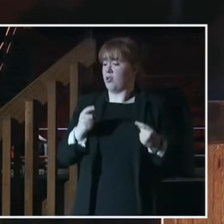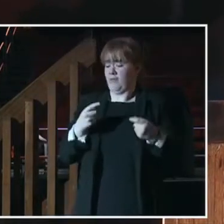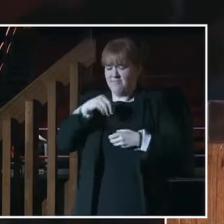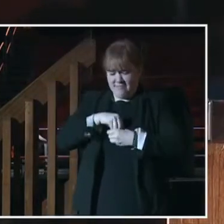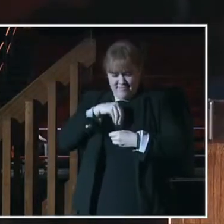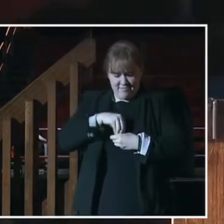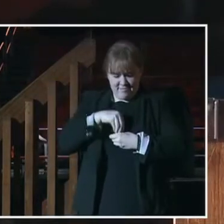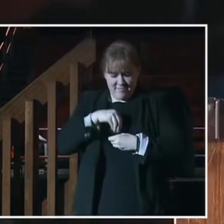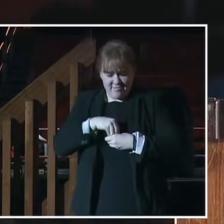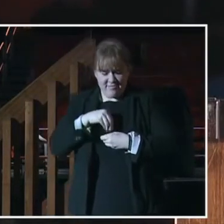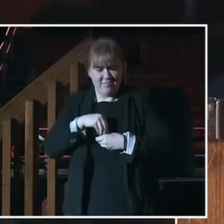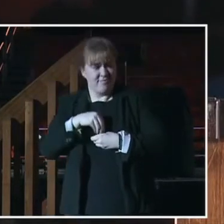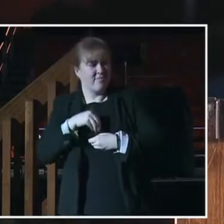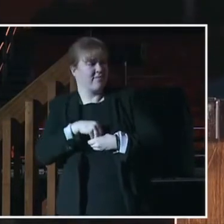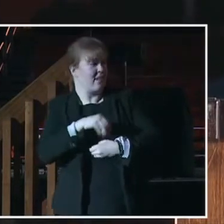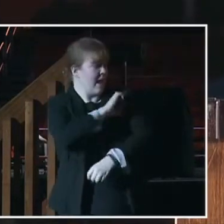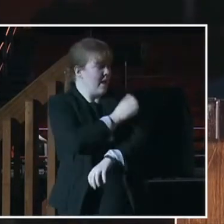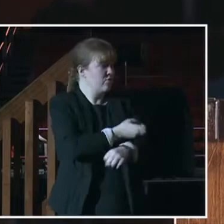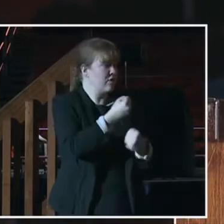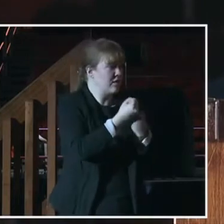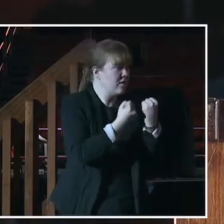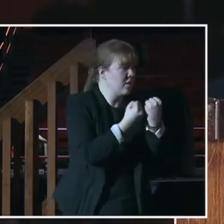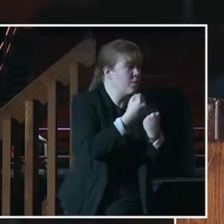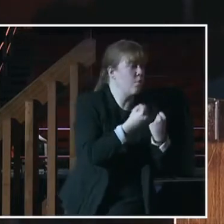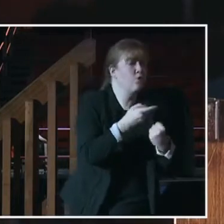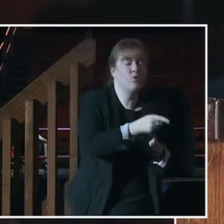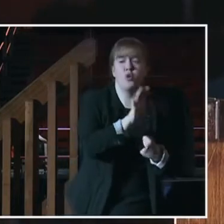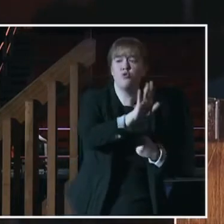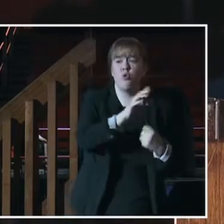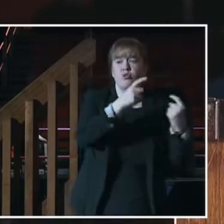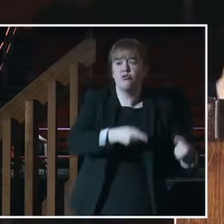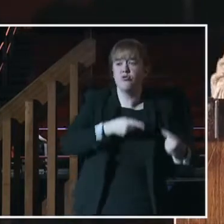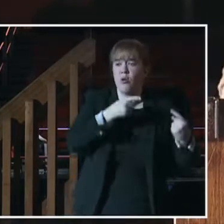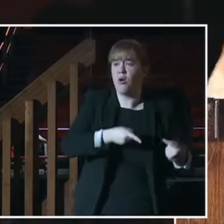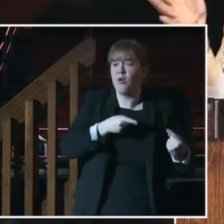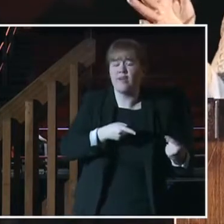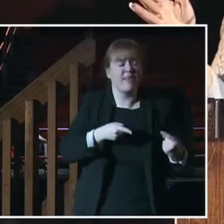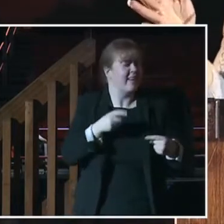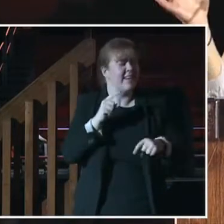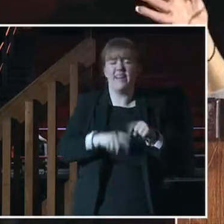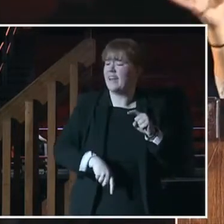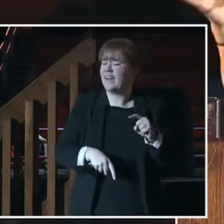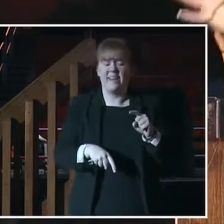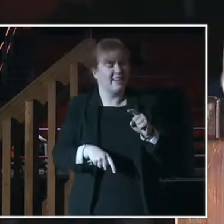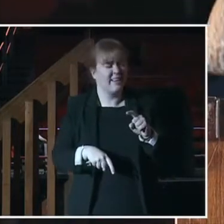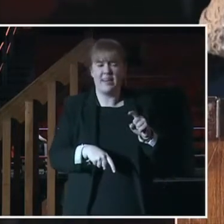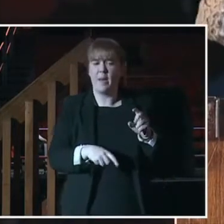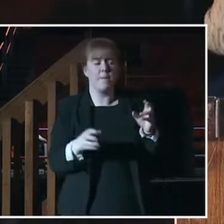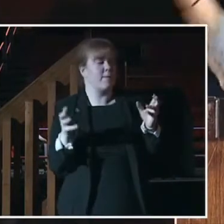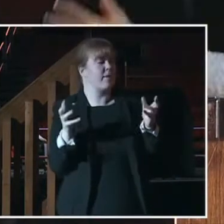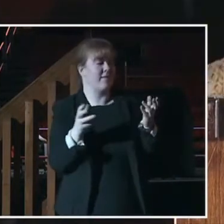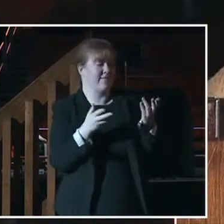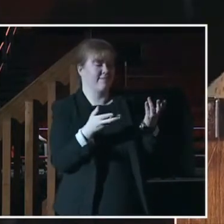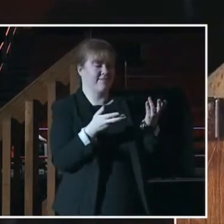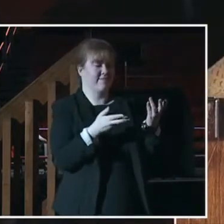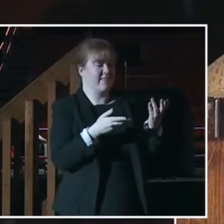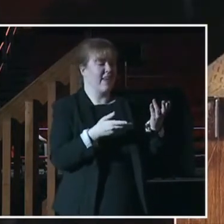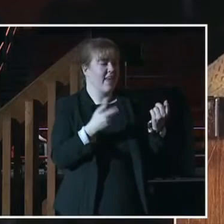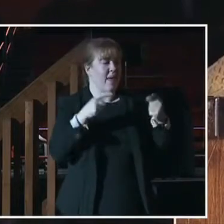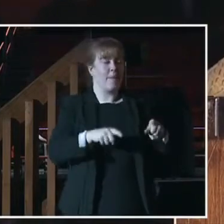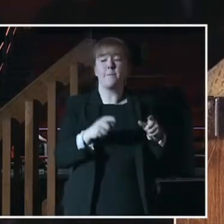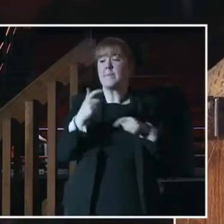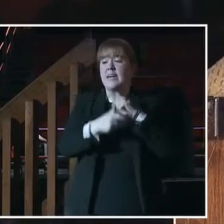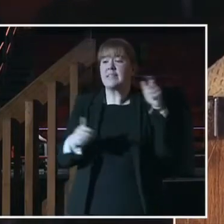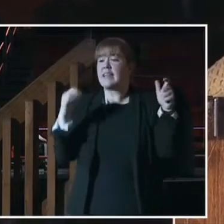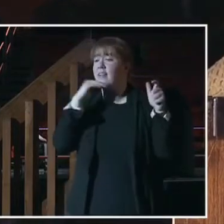don't have the energy to support you in your struggle. That can't be further from the truth. It is the biggest lie the devil ever